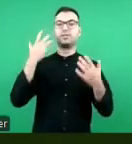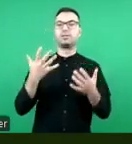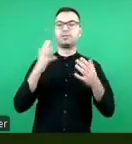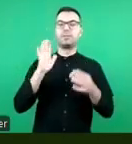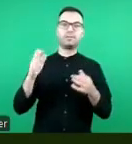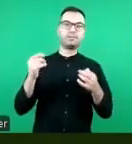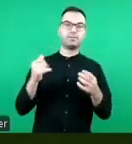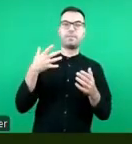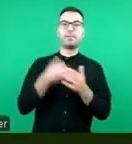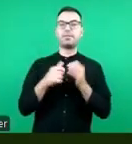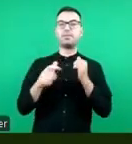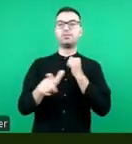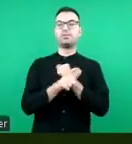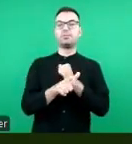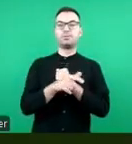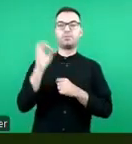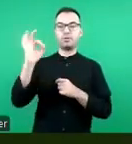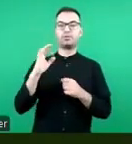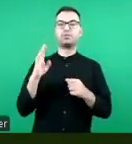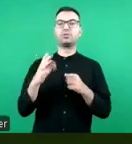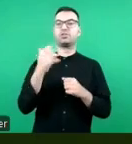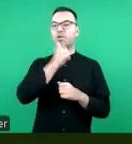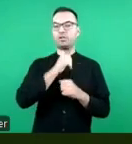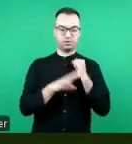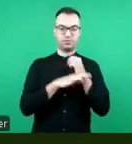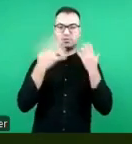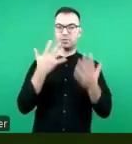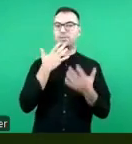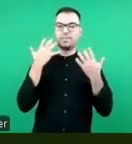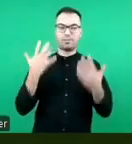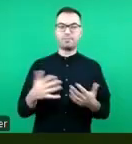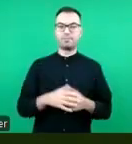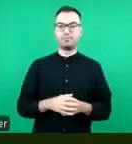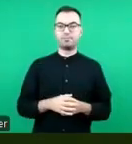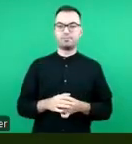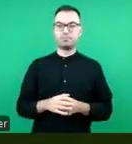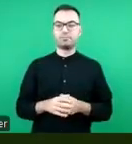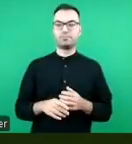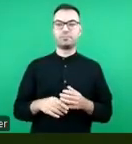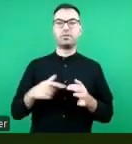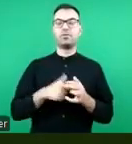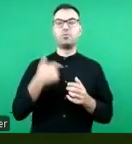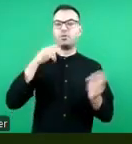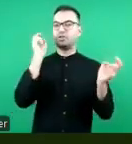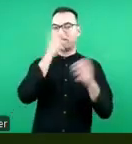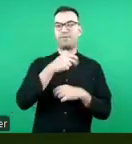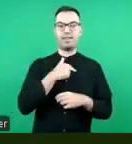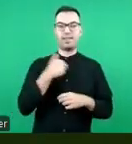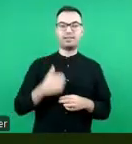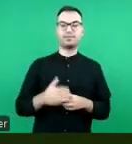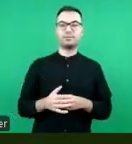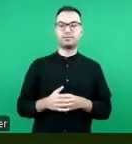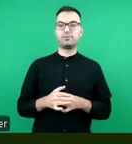least 70% of the trees green. And was really interesting to us, because